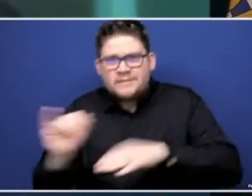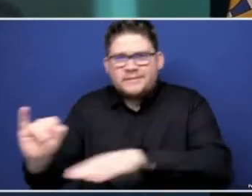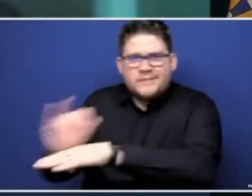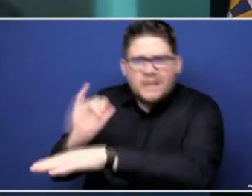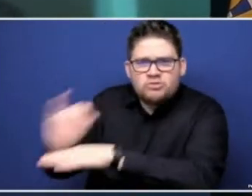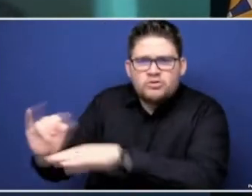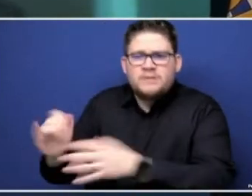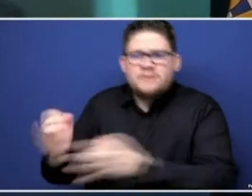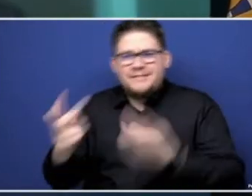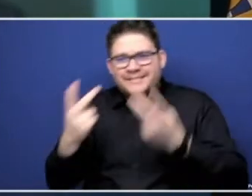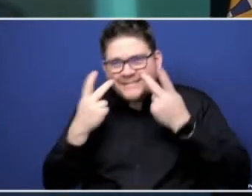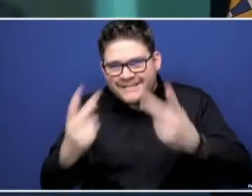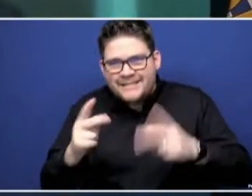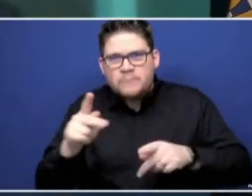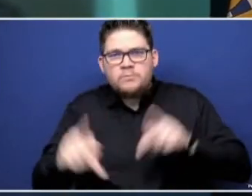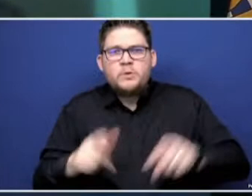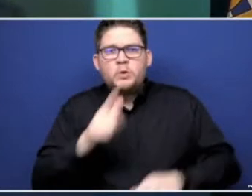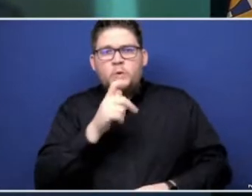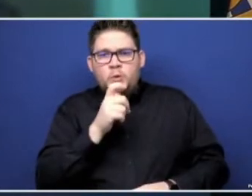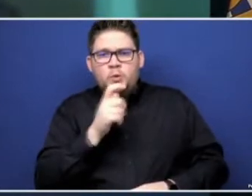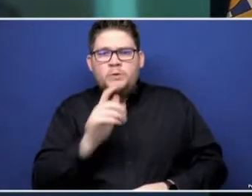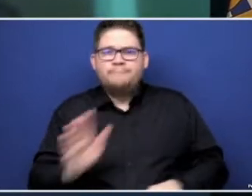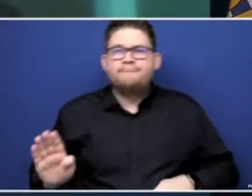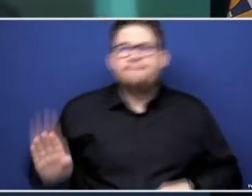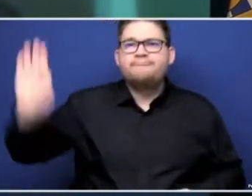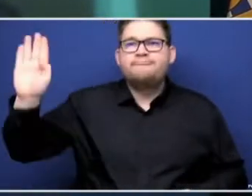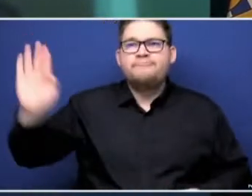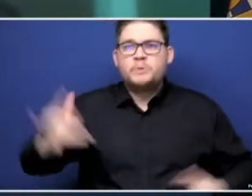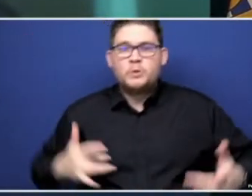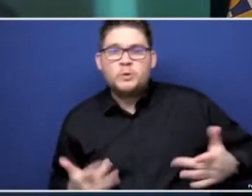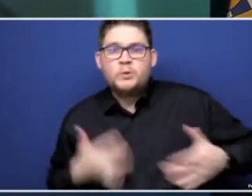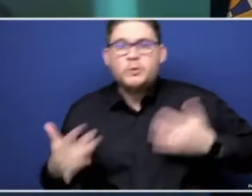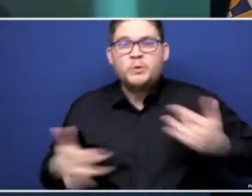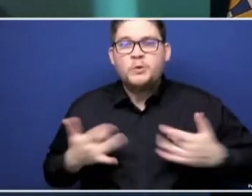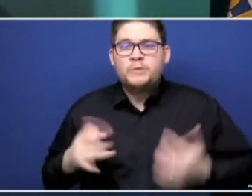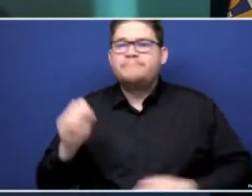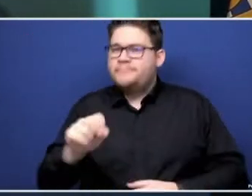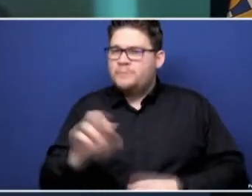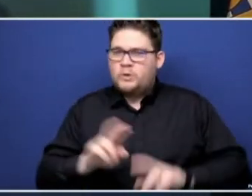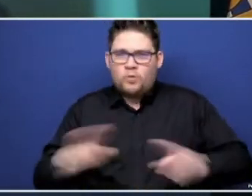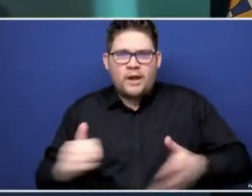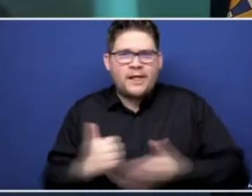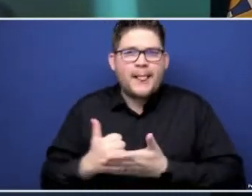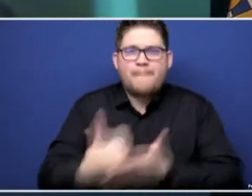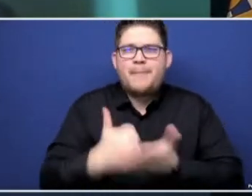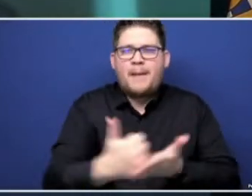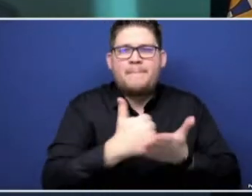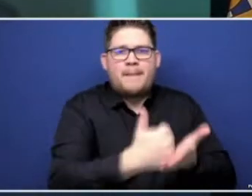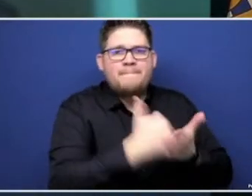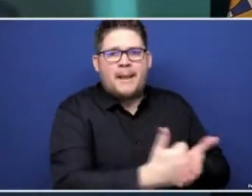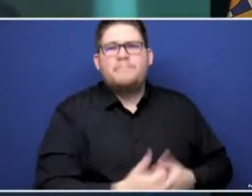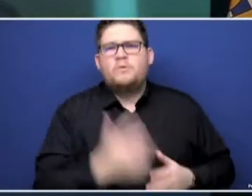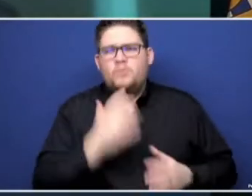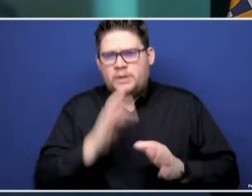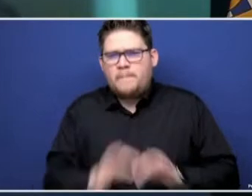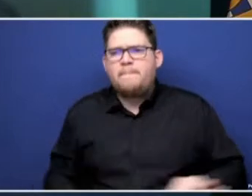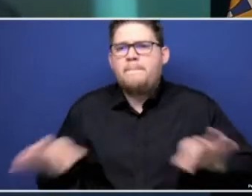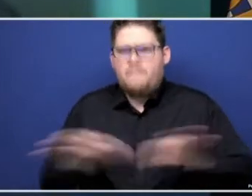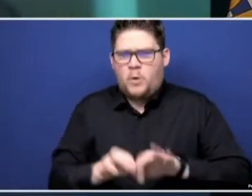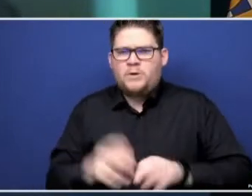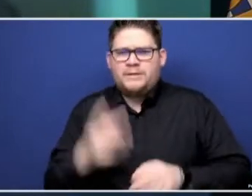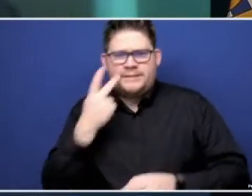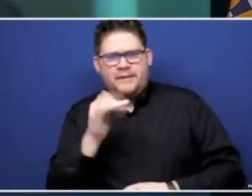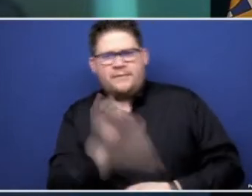facing another year of unemployment. This partnership has meant that we've been able to employ with our cruise partners over 300 personnel